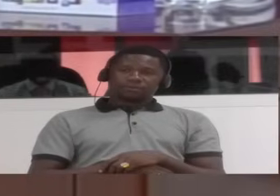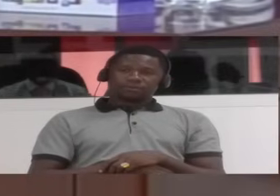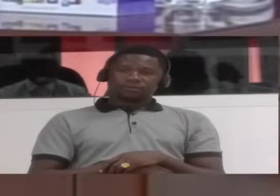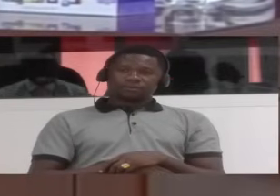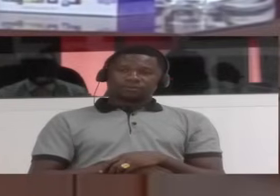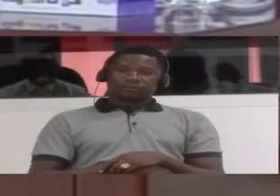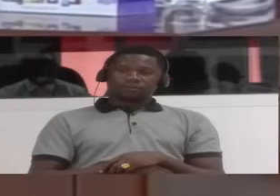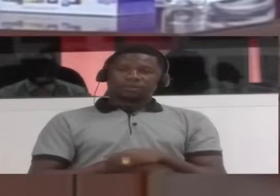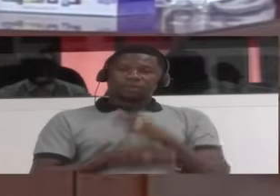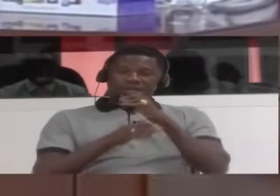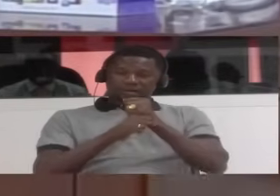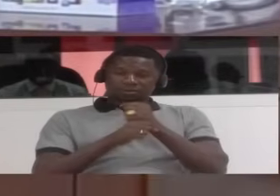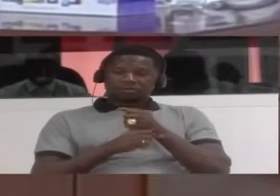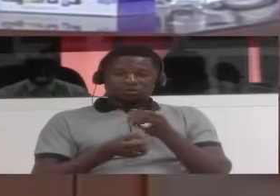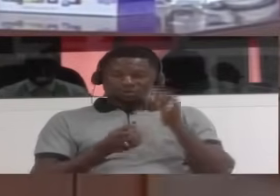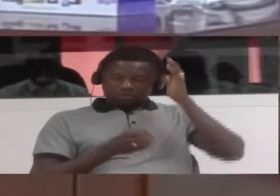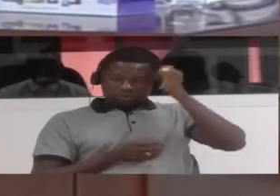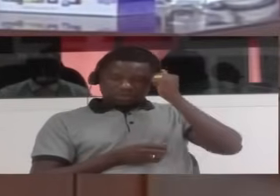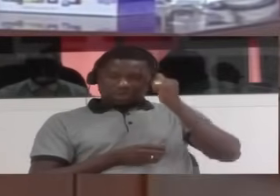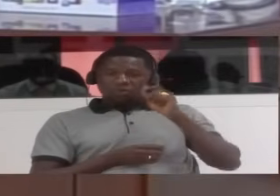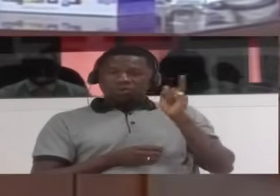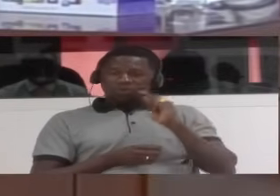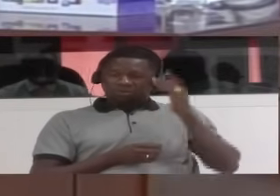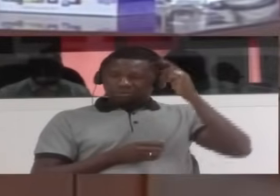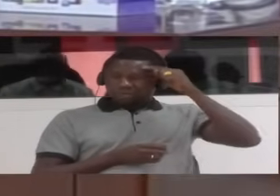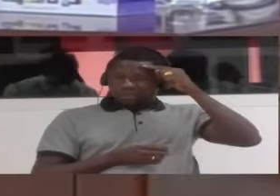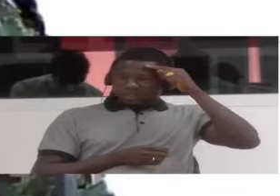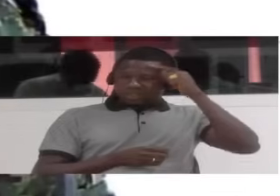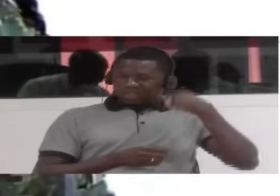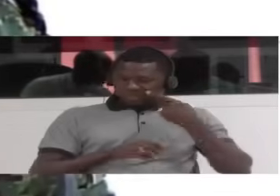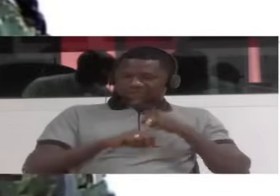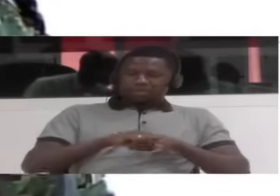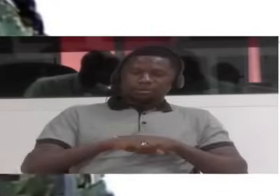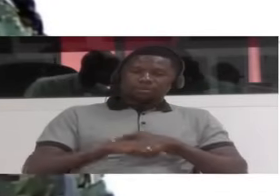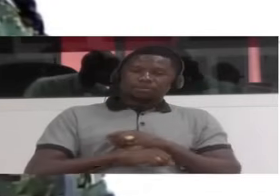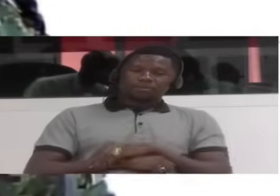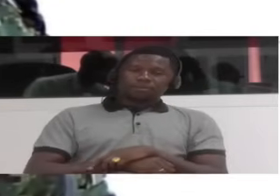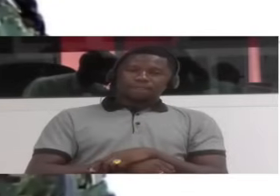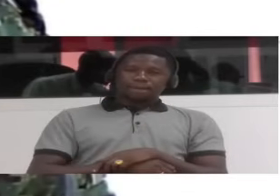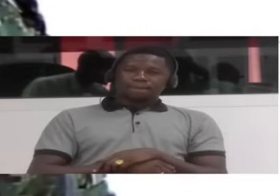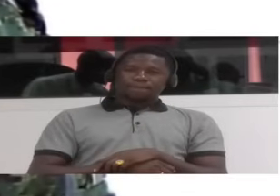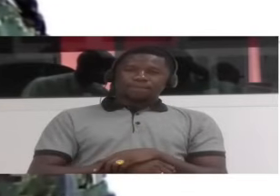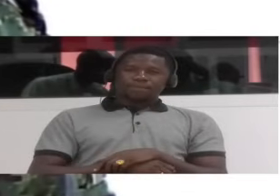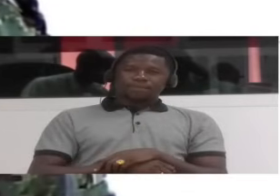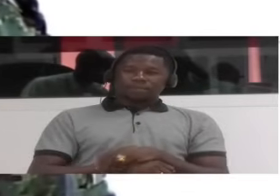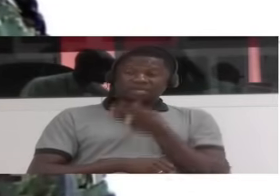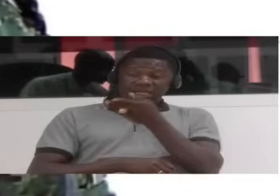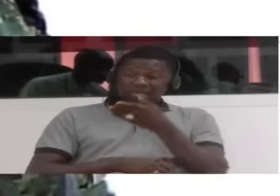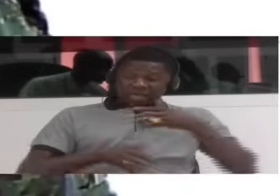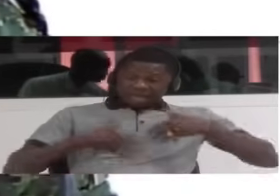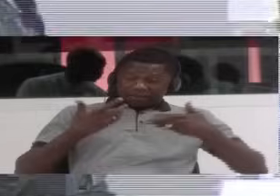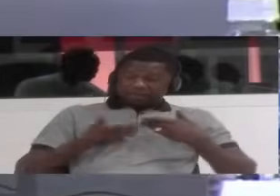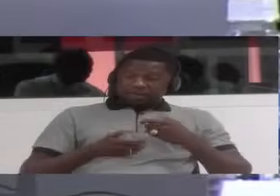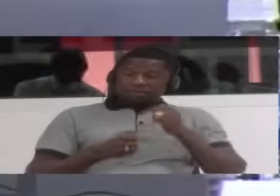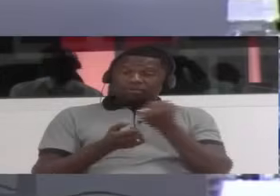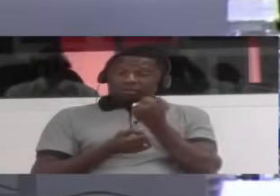Help us understand, what was the mindset at this time? Was he happy simply